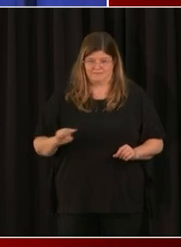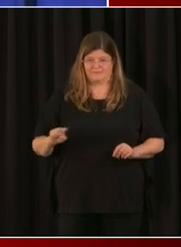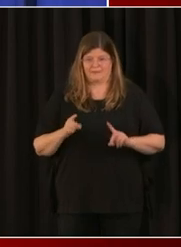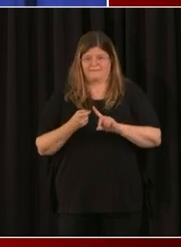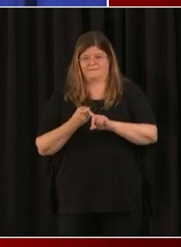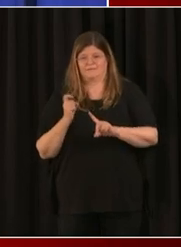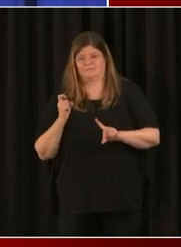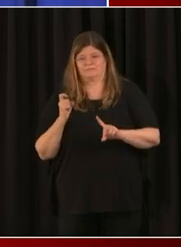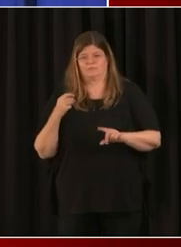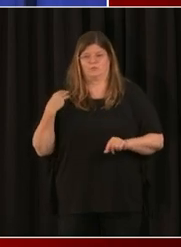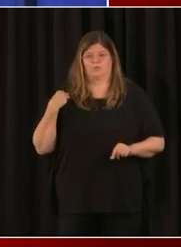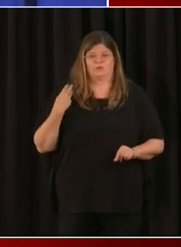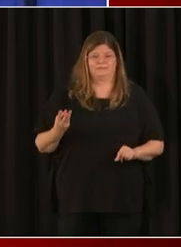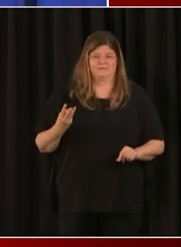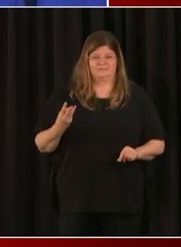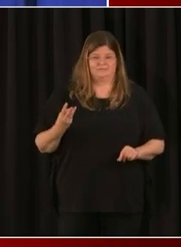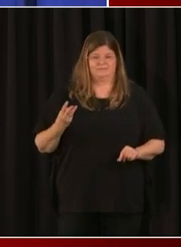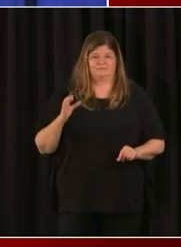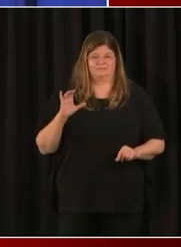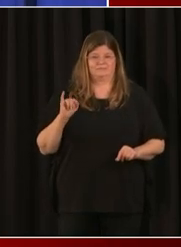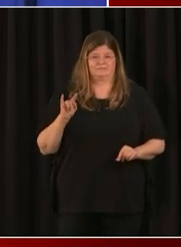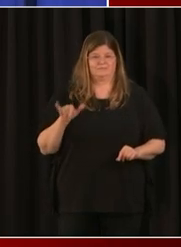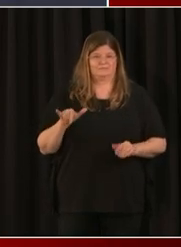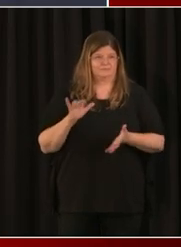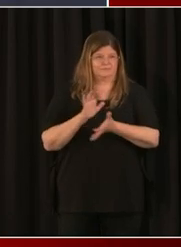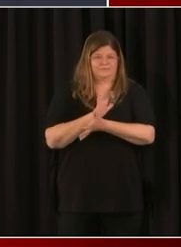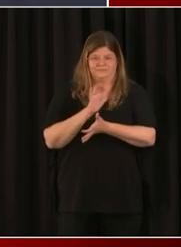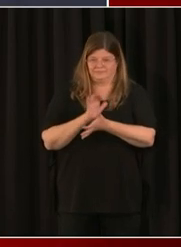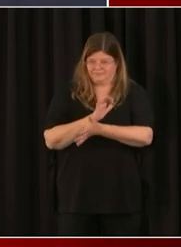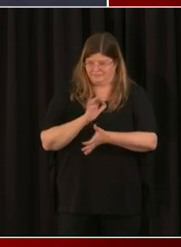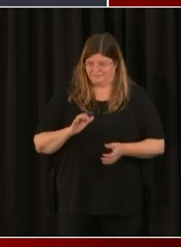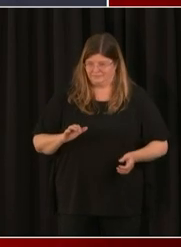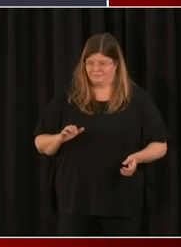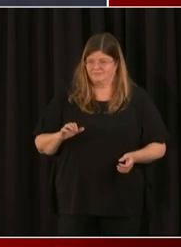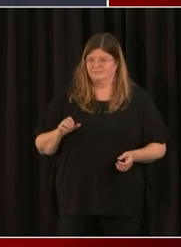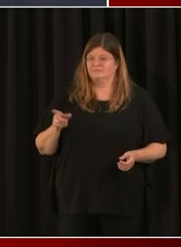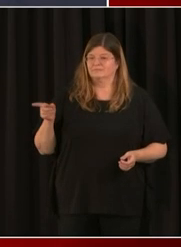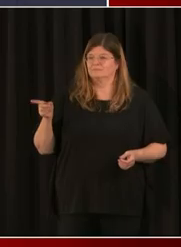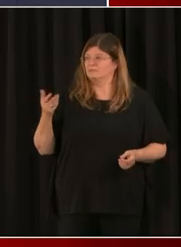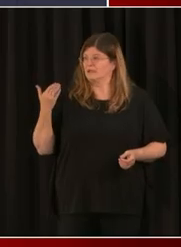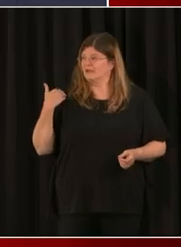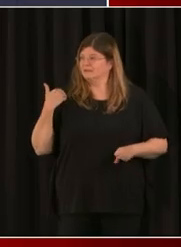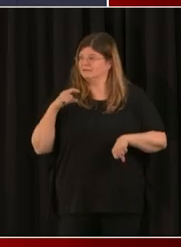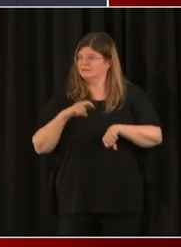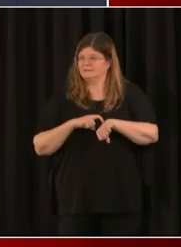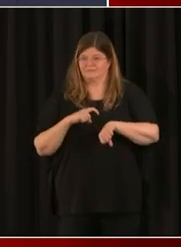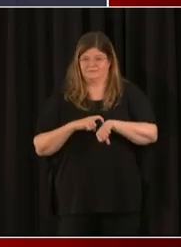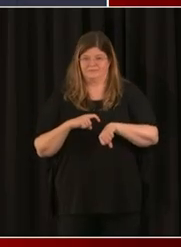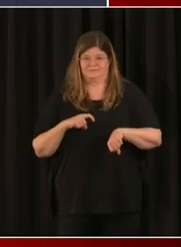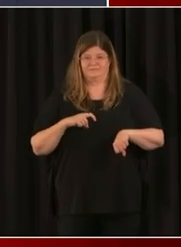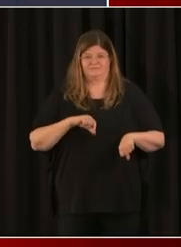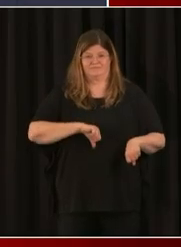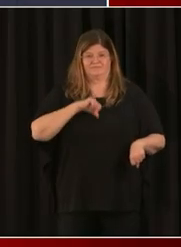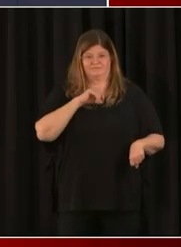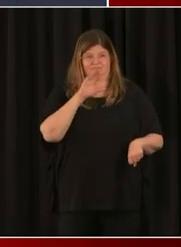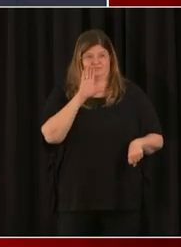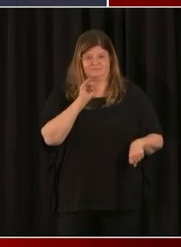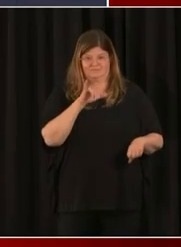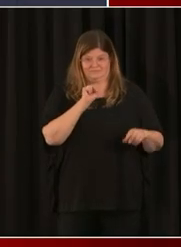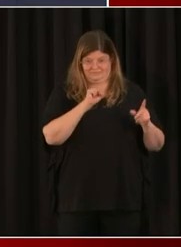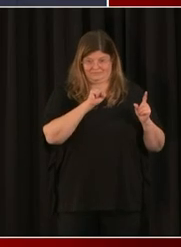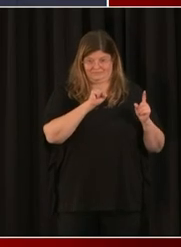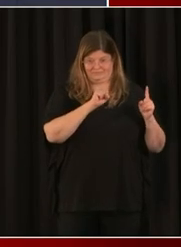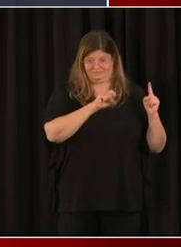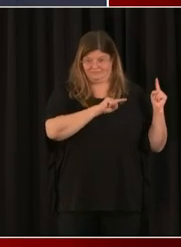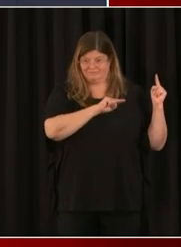Trump supporters descended, they went to Black historic churches and burned Black Lives Matter signs. And so I wonder, can you provide an